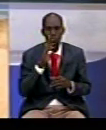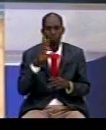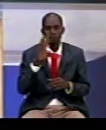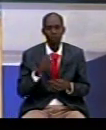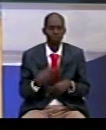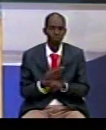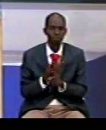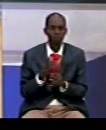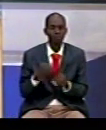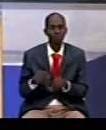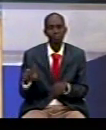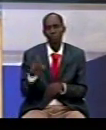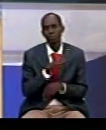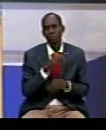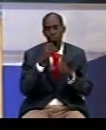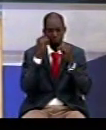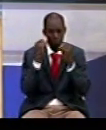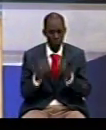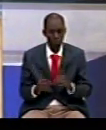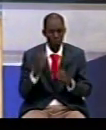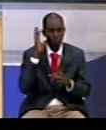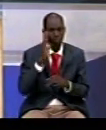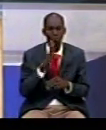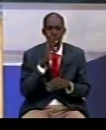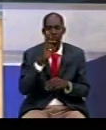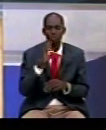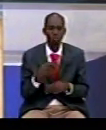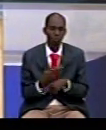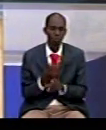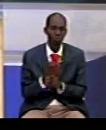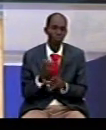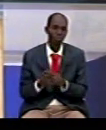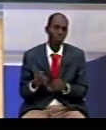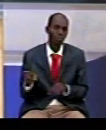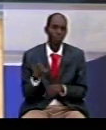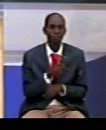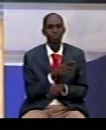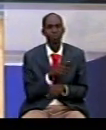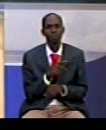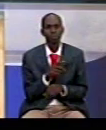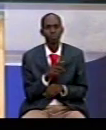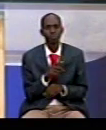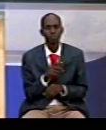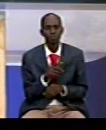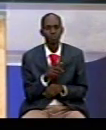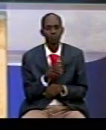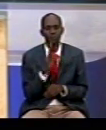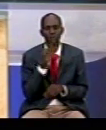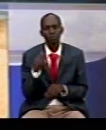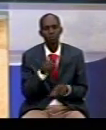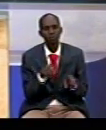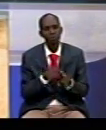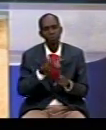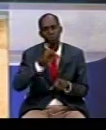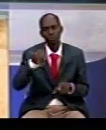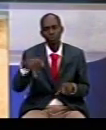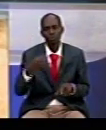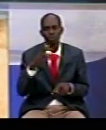reproduced in you. Power will be reproduced in you. Are you like